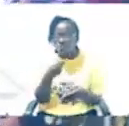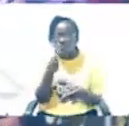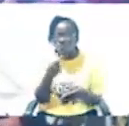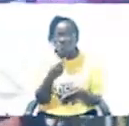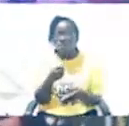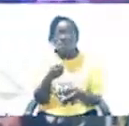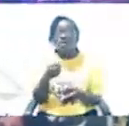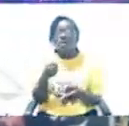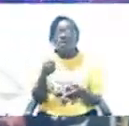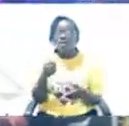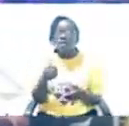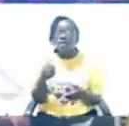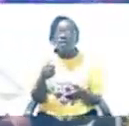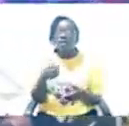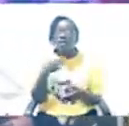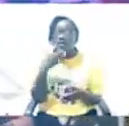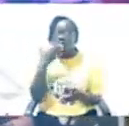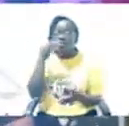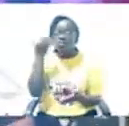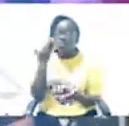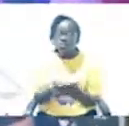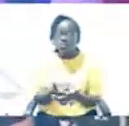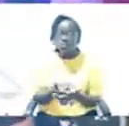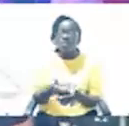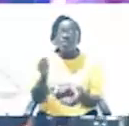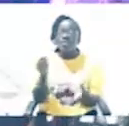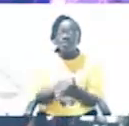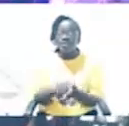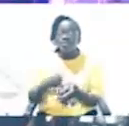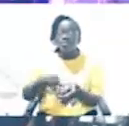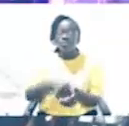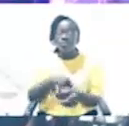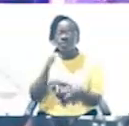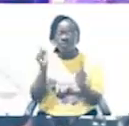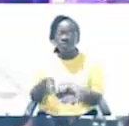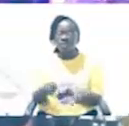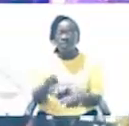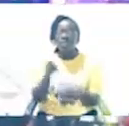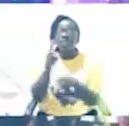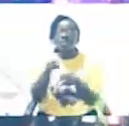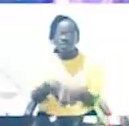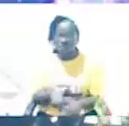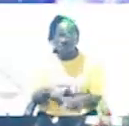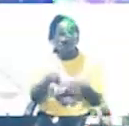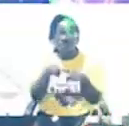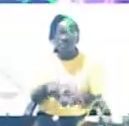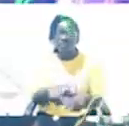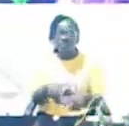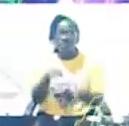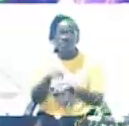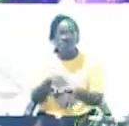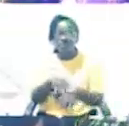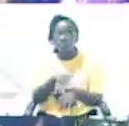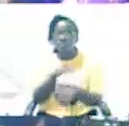and we can depend on, and we can give our monies to him to keep,